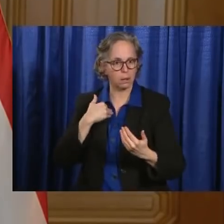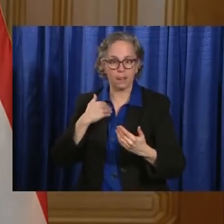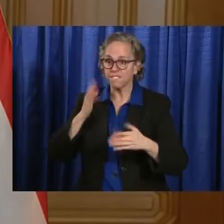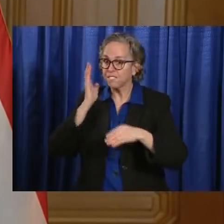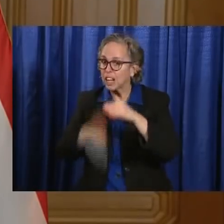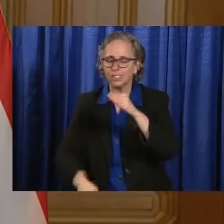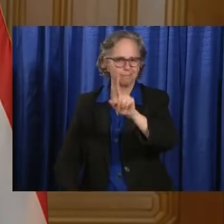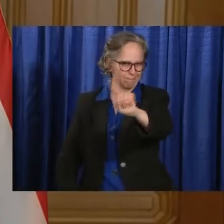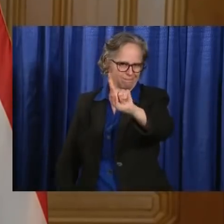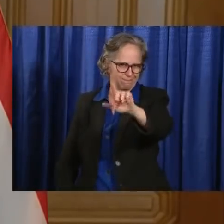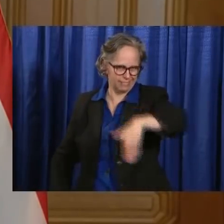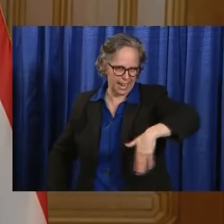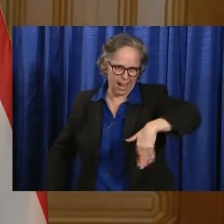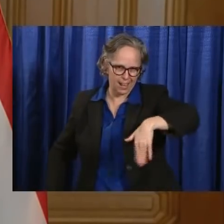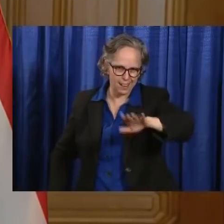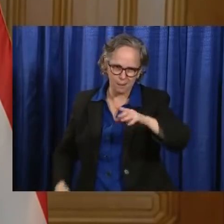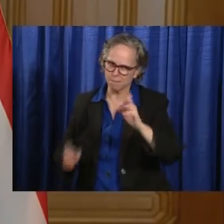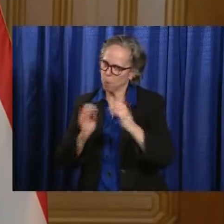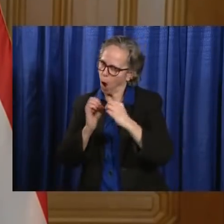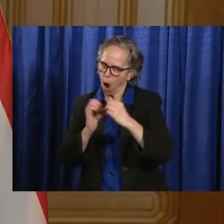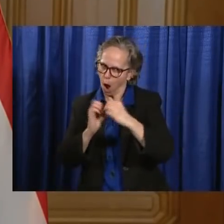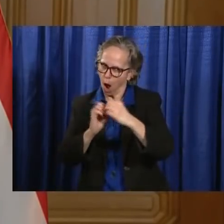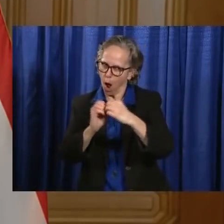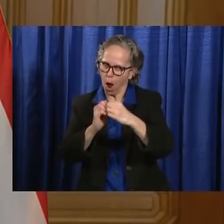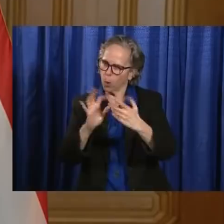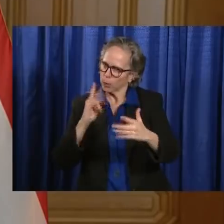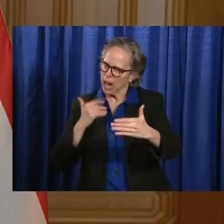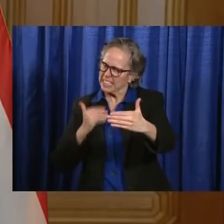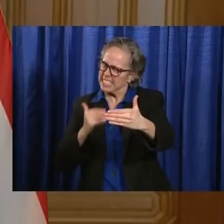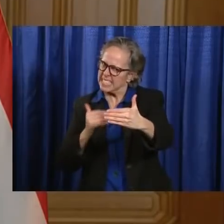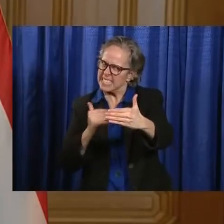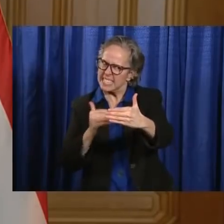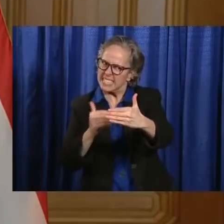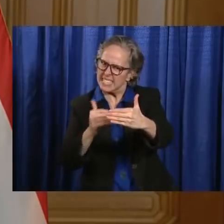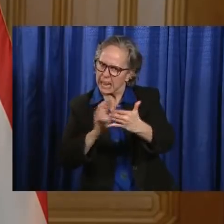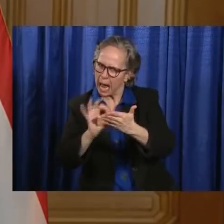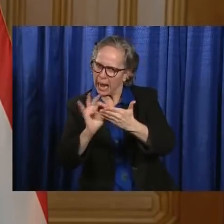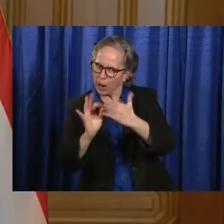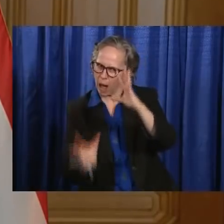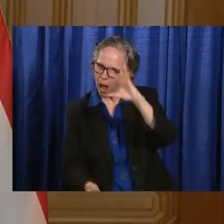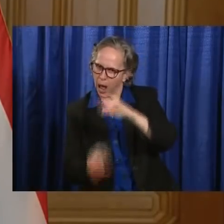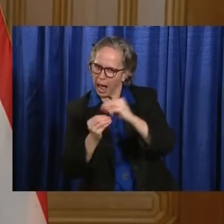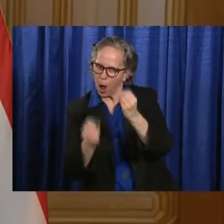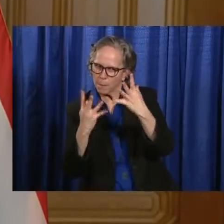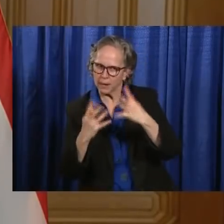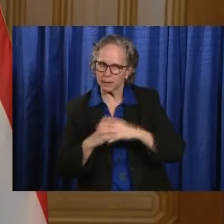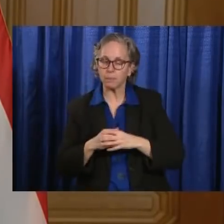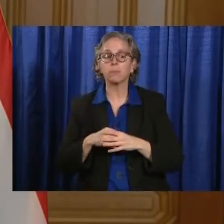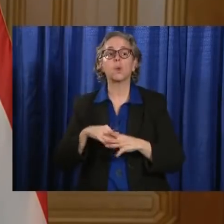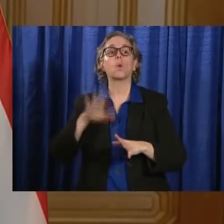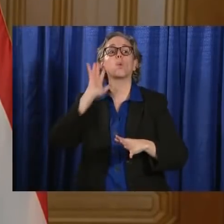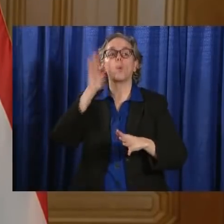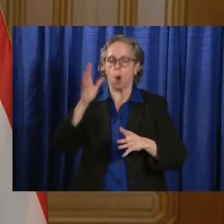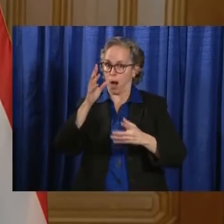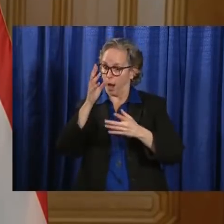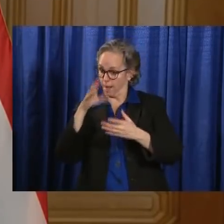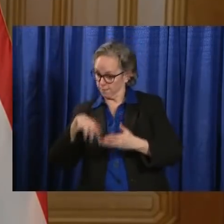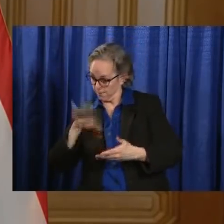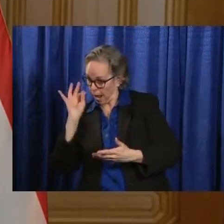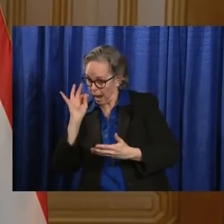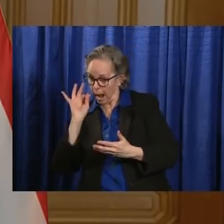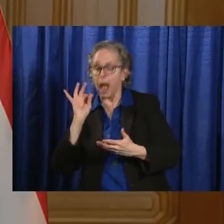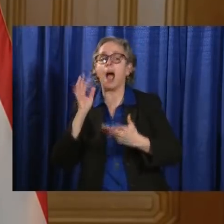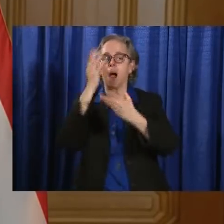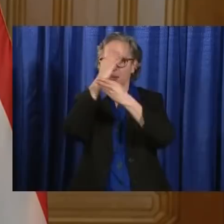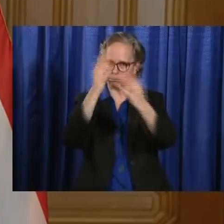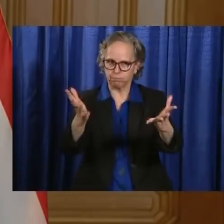close to having that. We're getting that from the hospitals, and we'll be in a position to, share exactly where we are